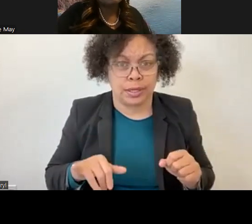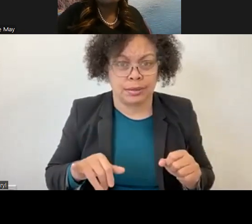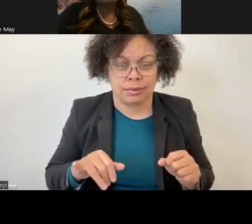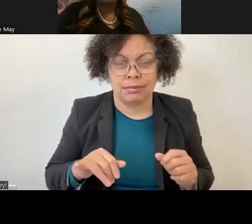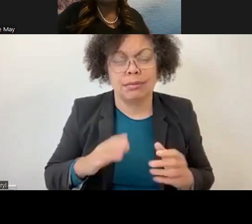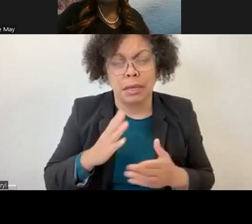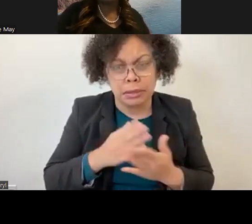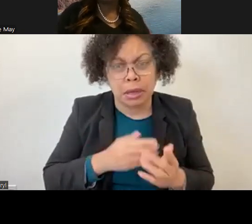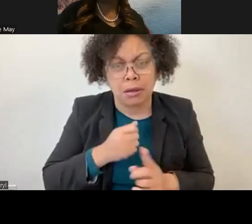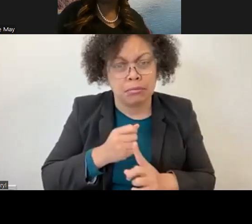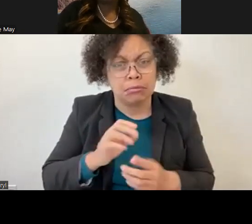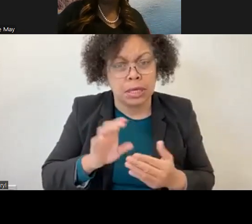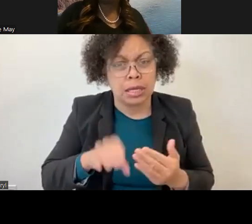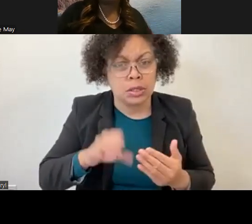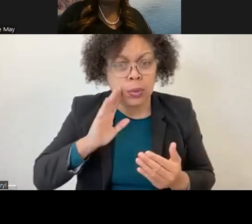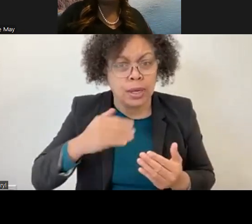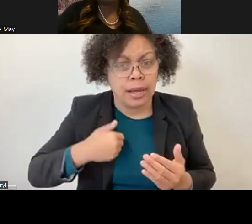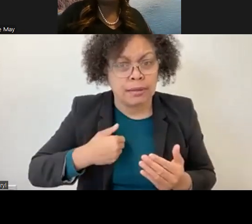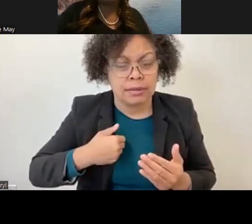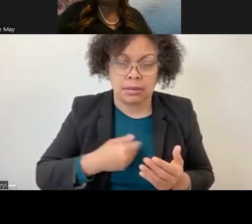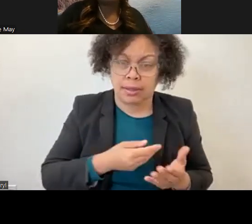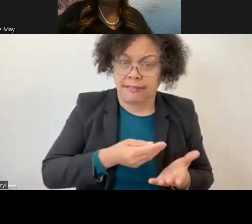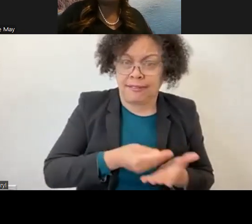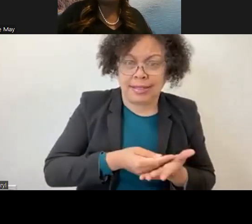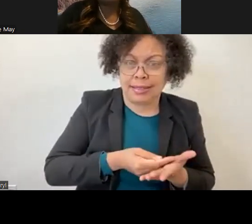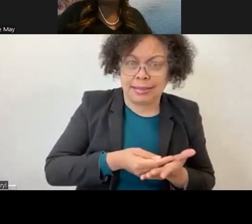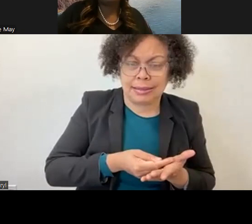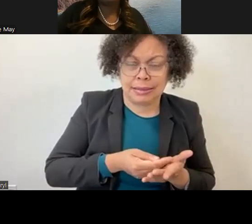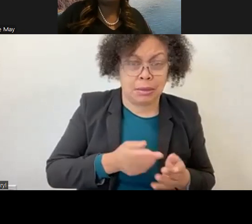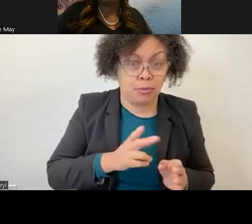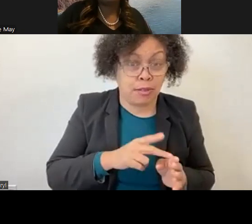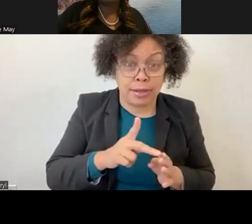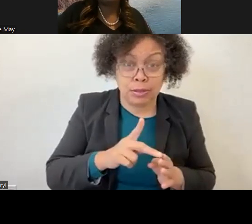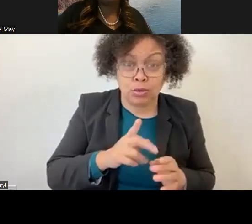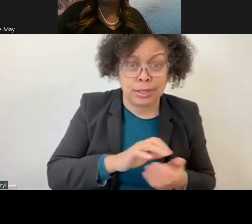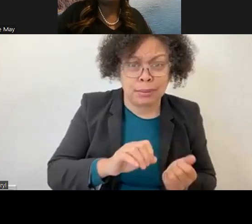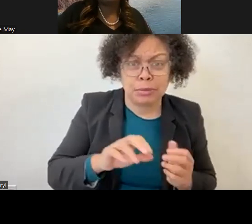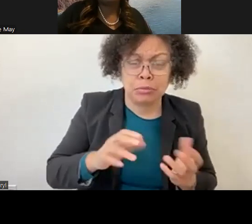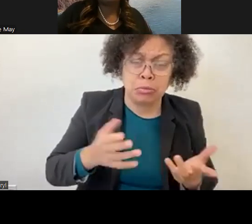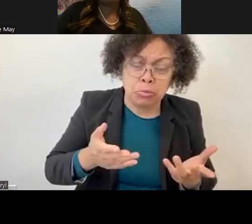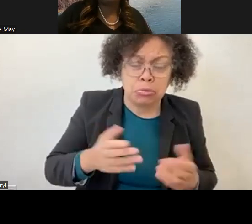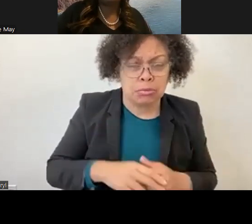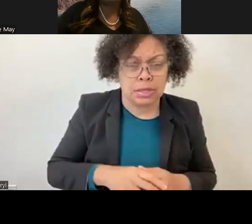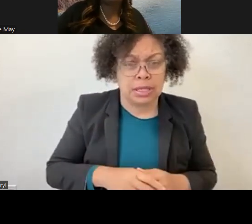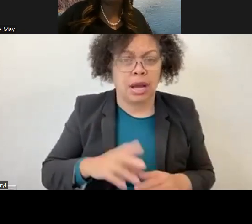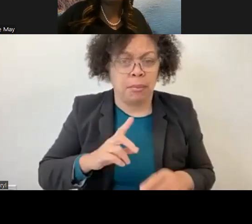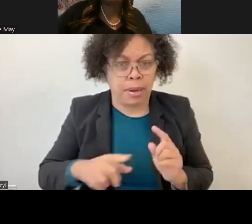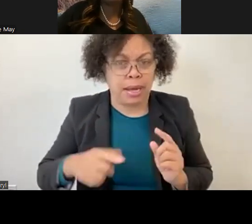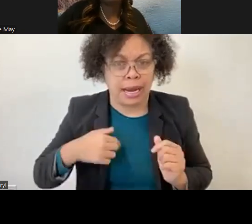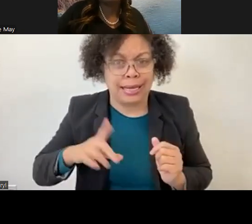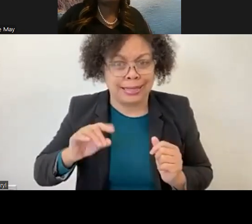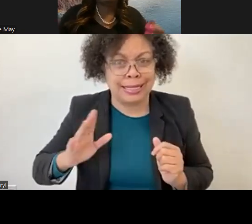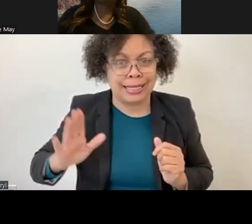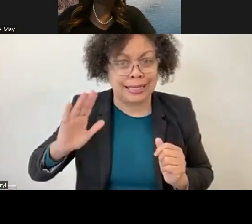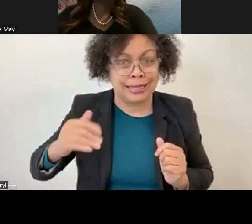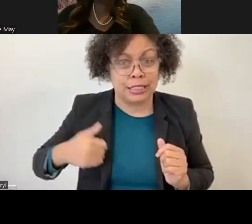repercussions. But it wouldn't have financial repercussions. It wouldn't have professional repercussions. And I certainly did that, much earlier in my life.